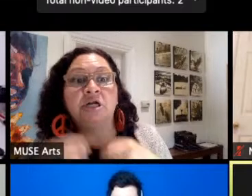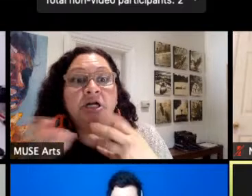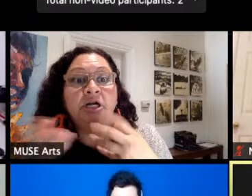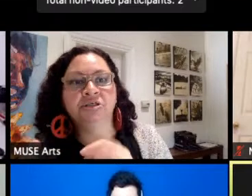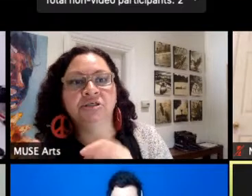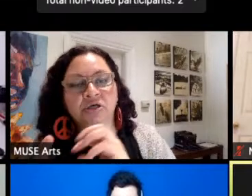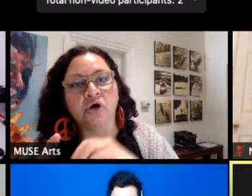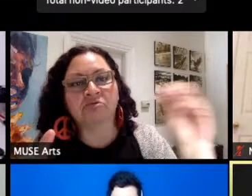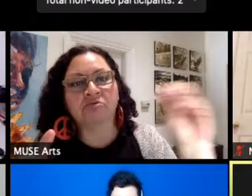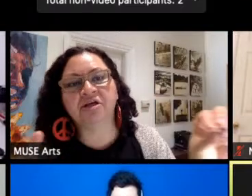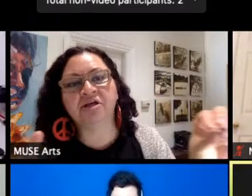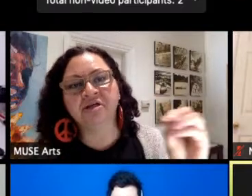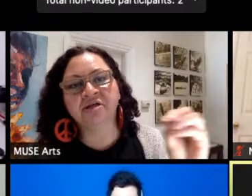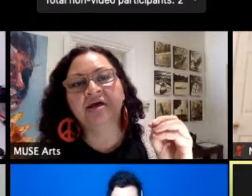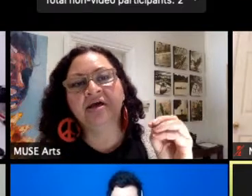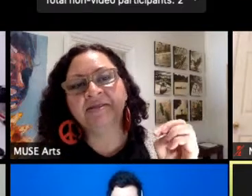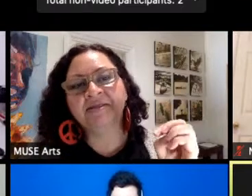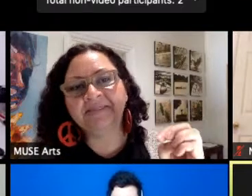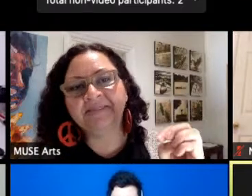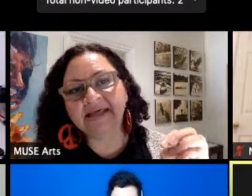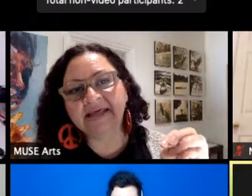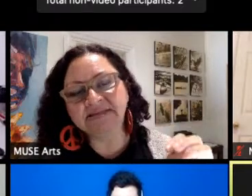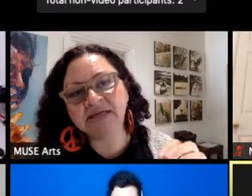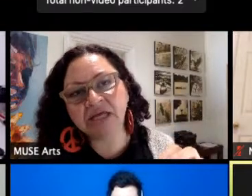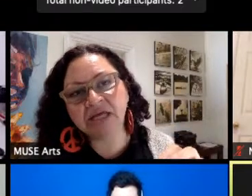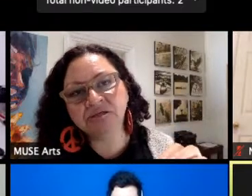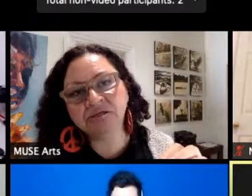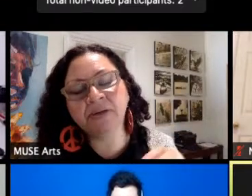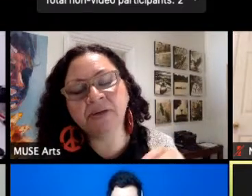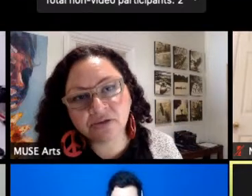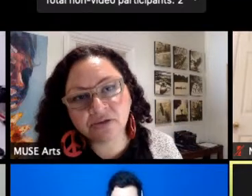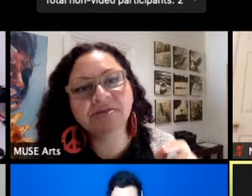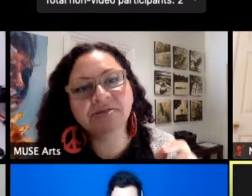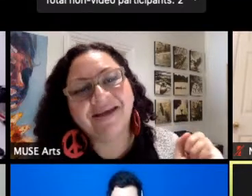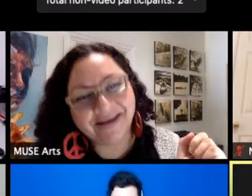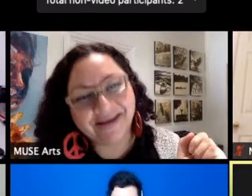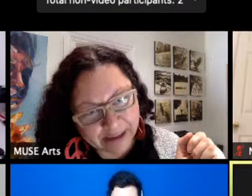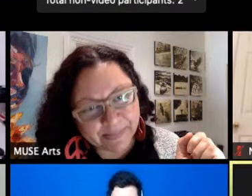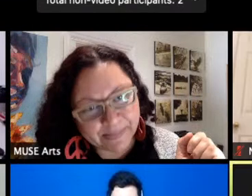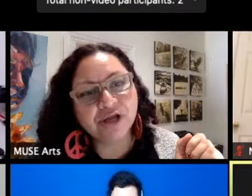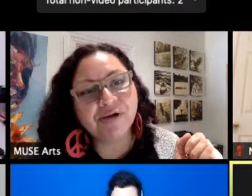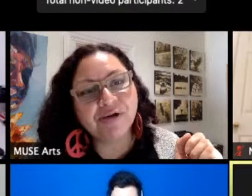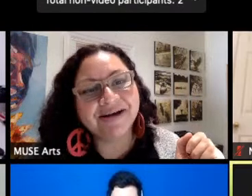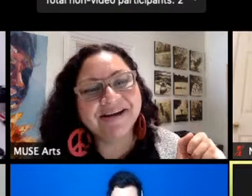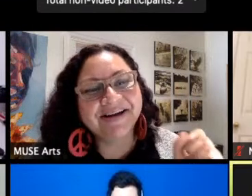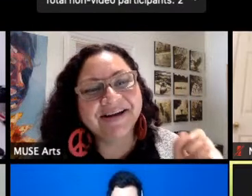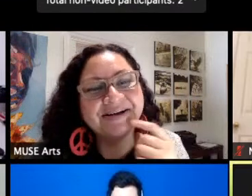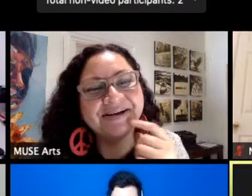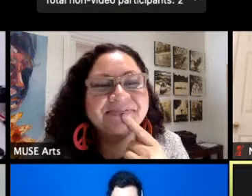reach the destination because, and it va a continuar.